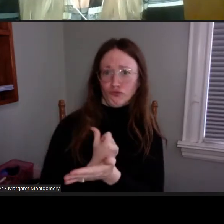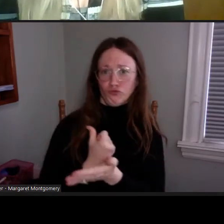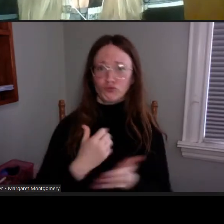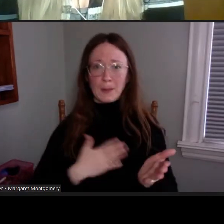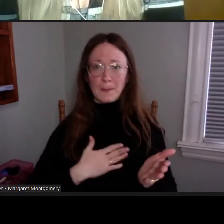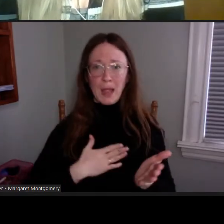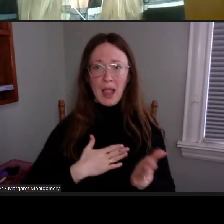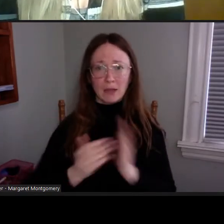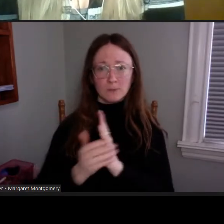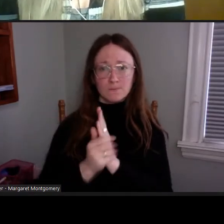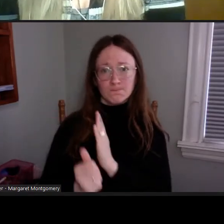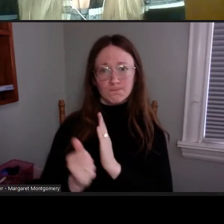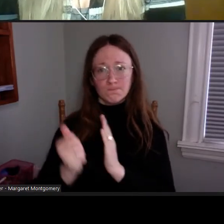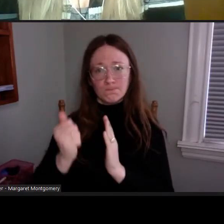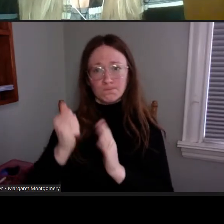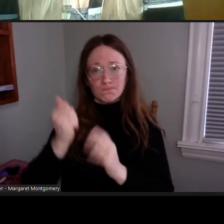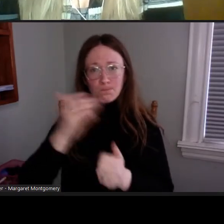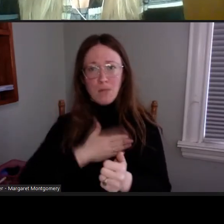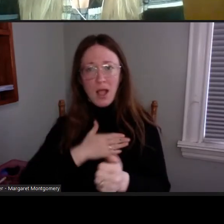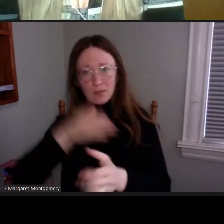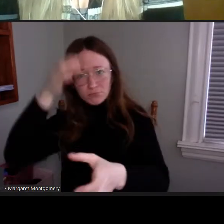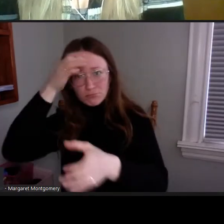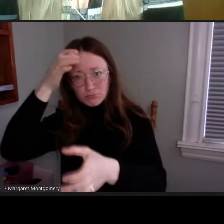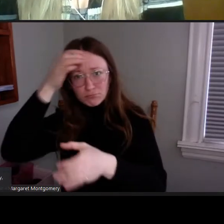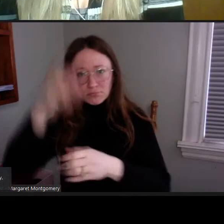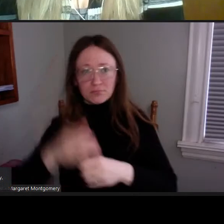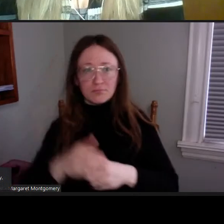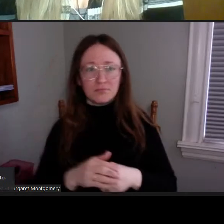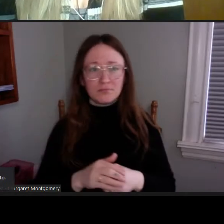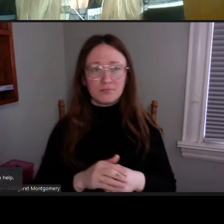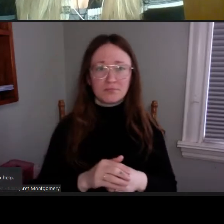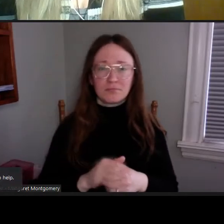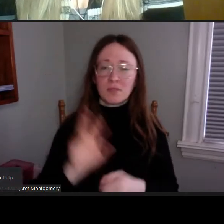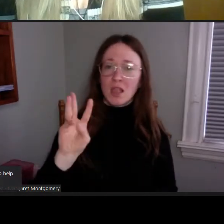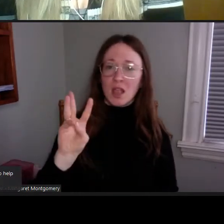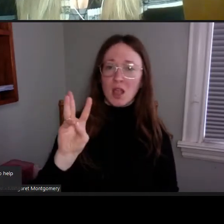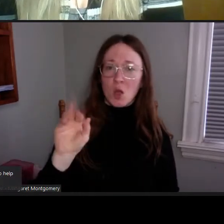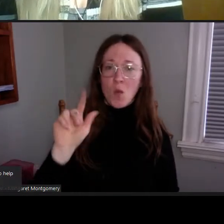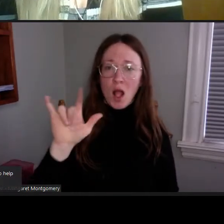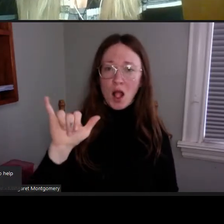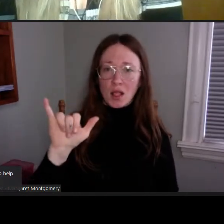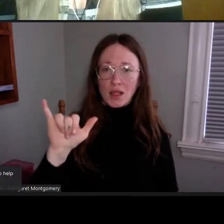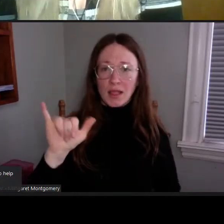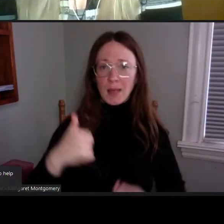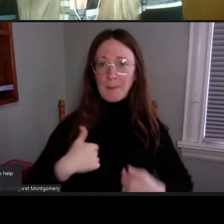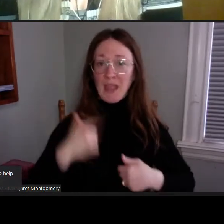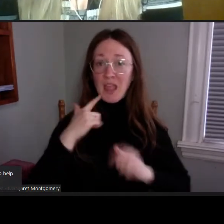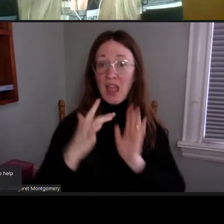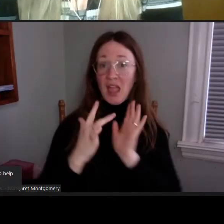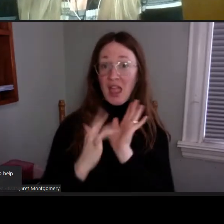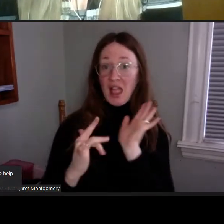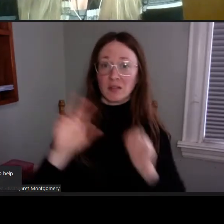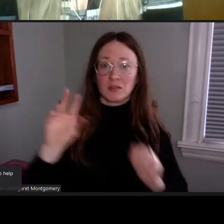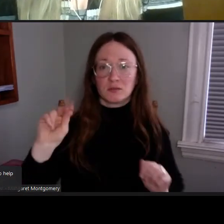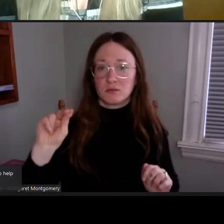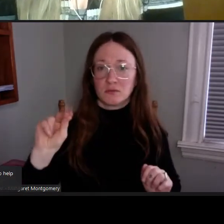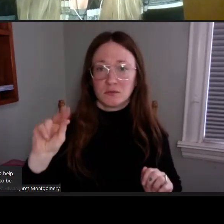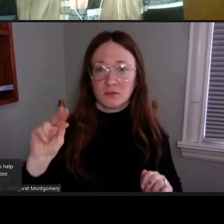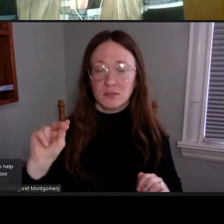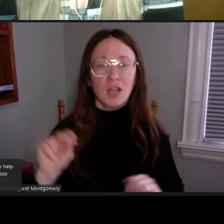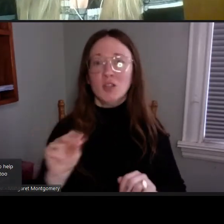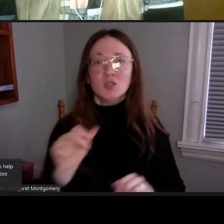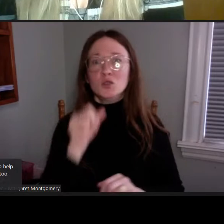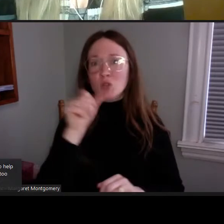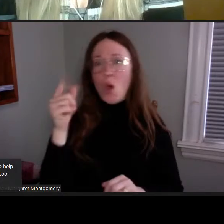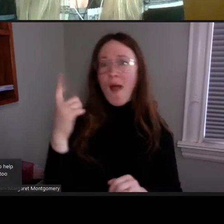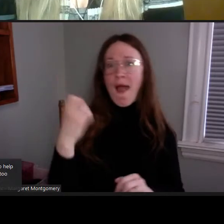I would look at it as the opportunity to help shape the website. Now, please don't ask me to, because I